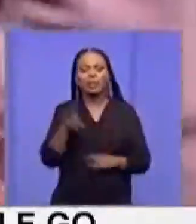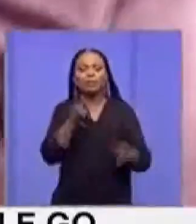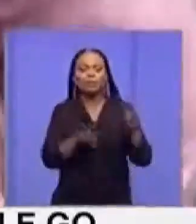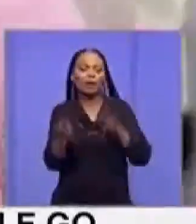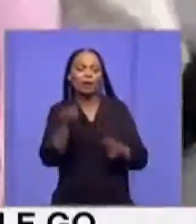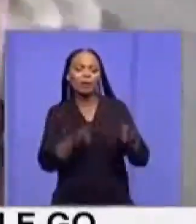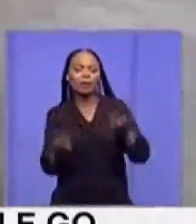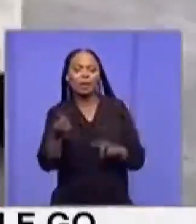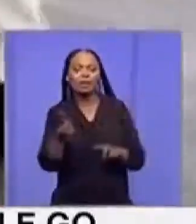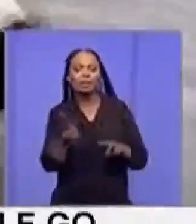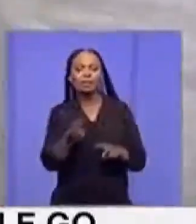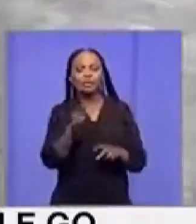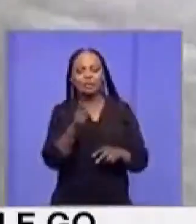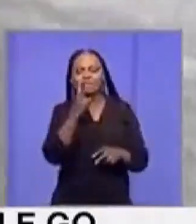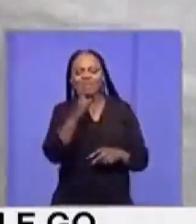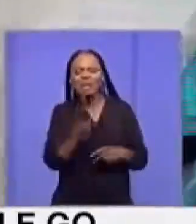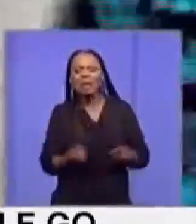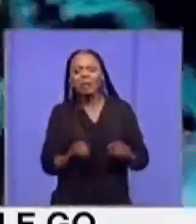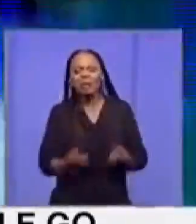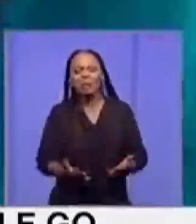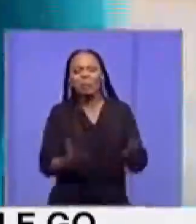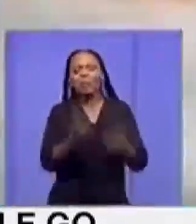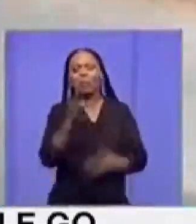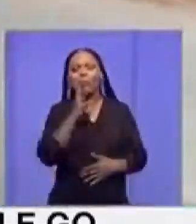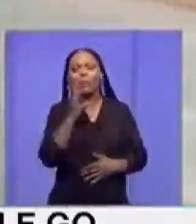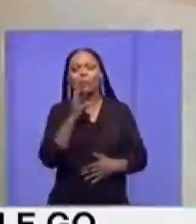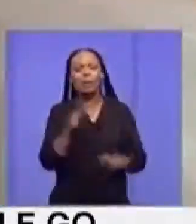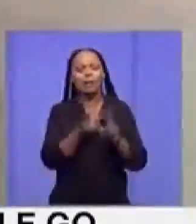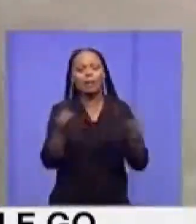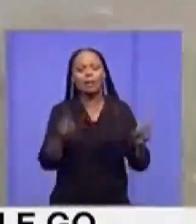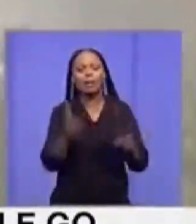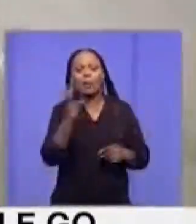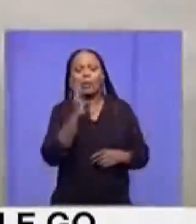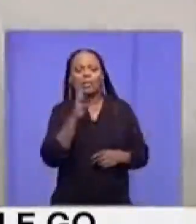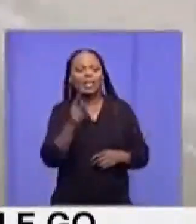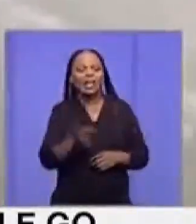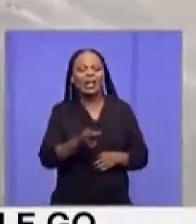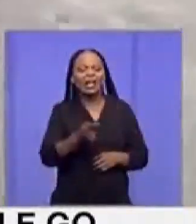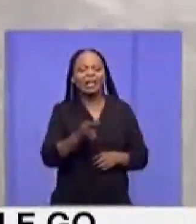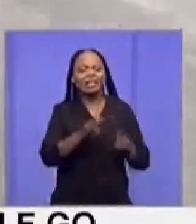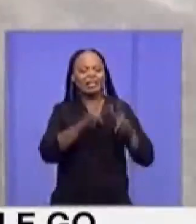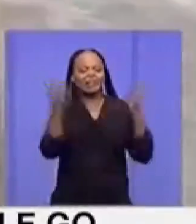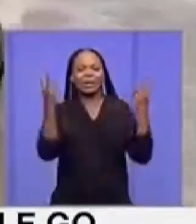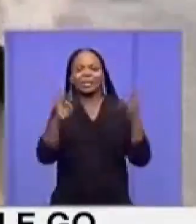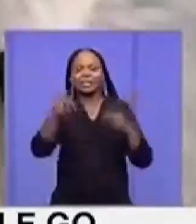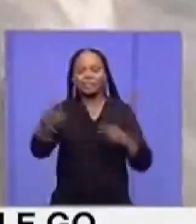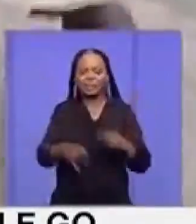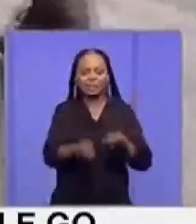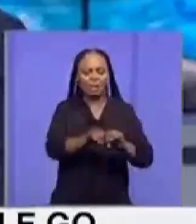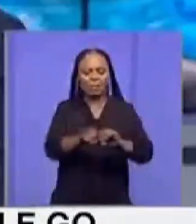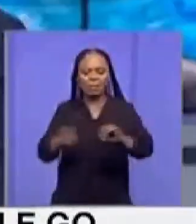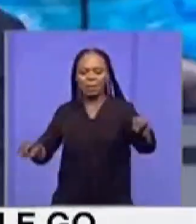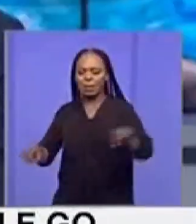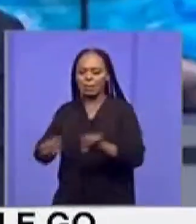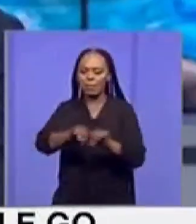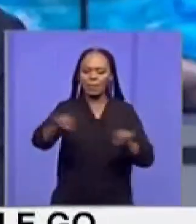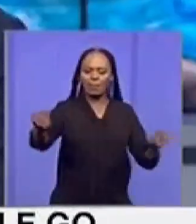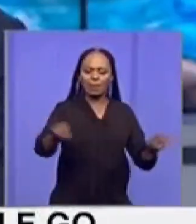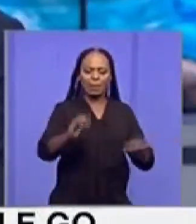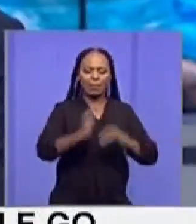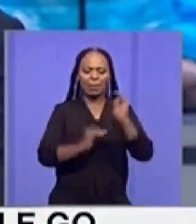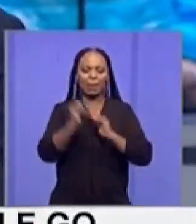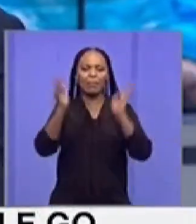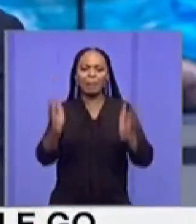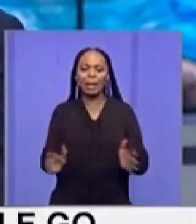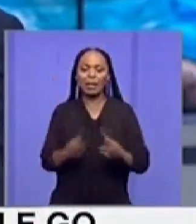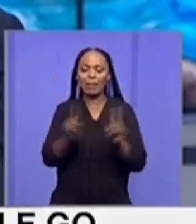supervising and overseeing provision of water, but it's not yet water, it's pipes, it's the trenches, it's all